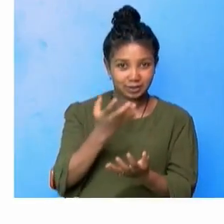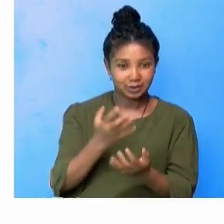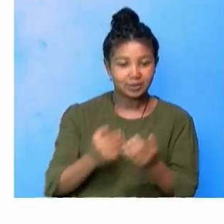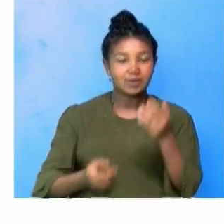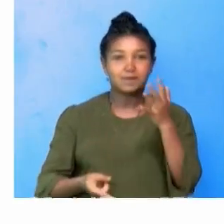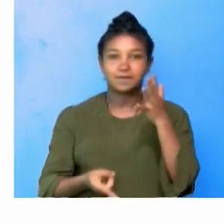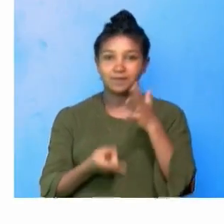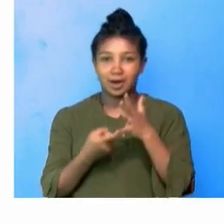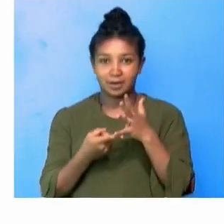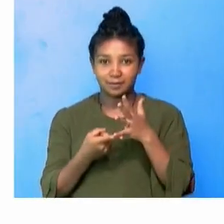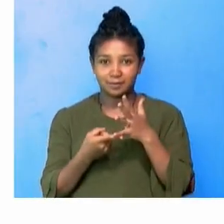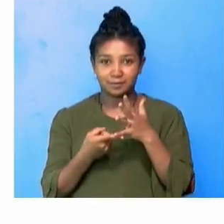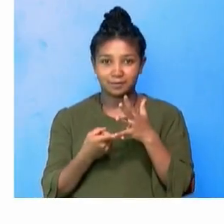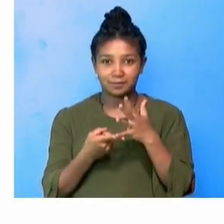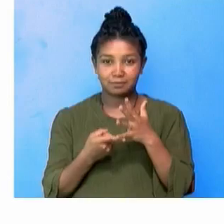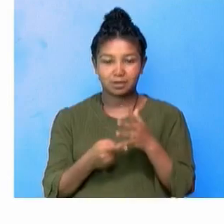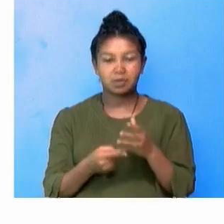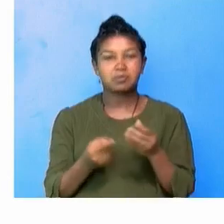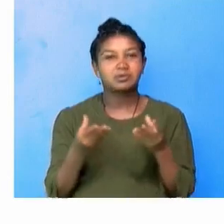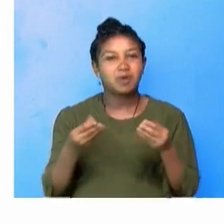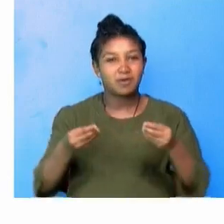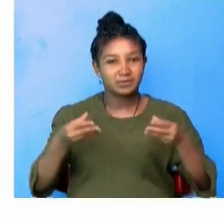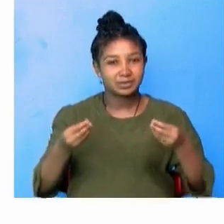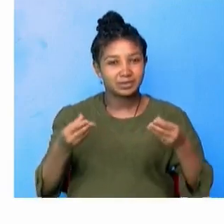5, soft.